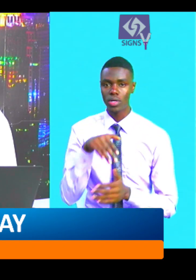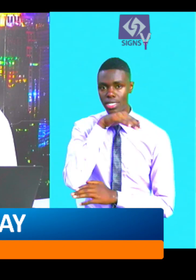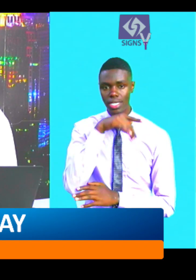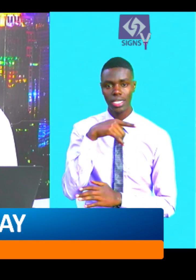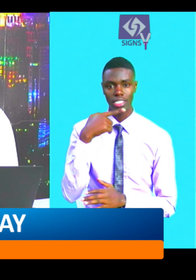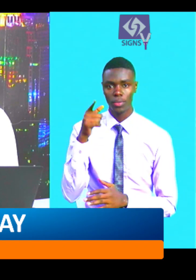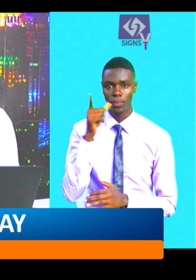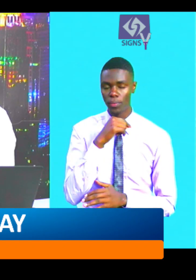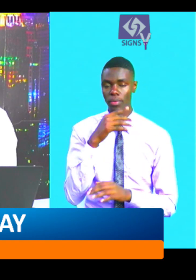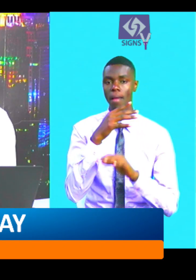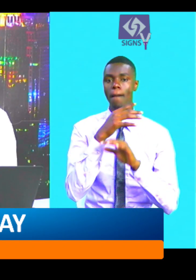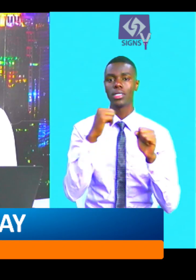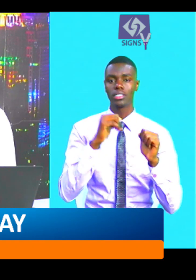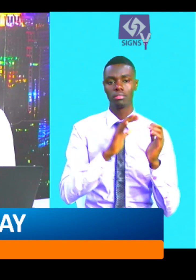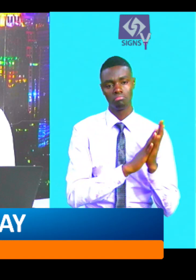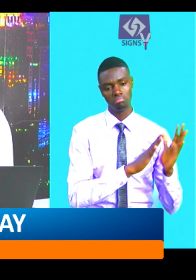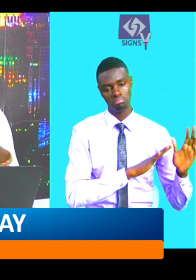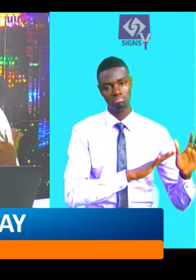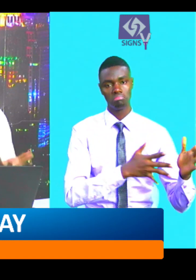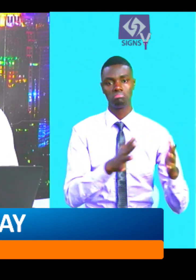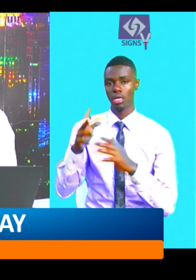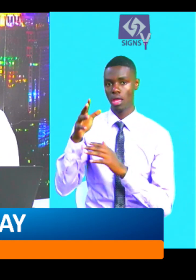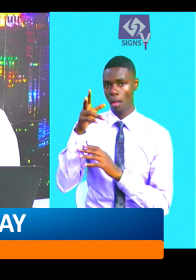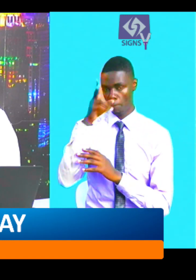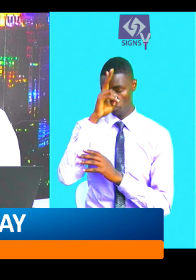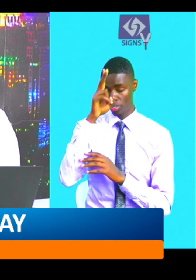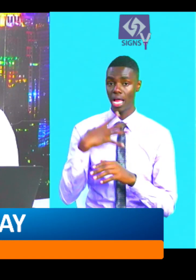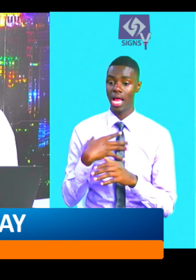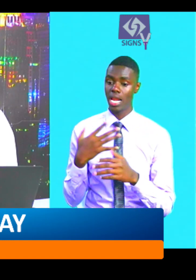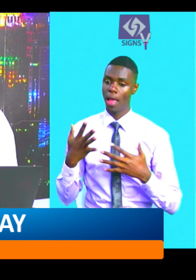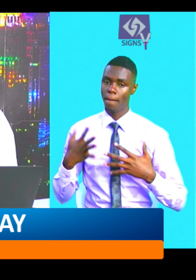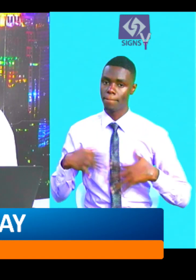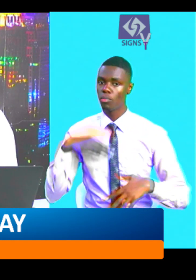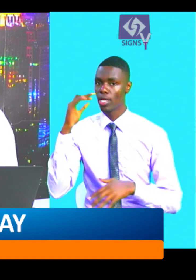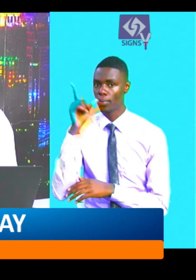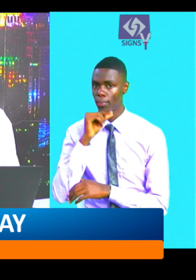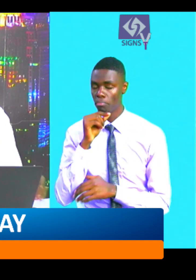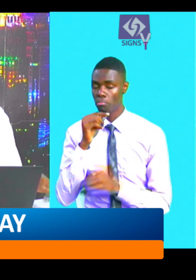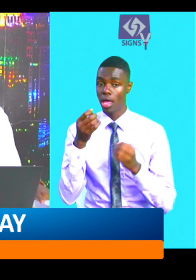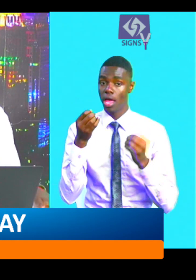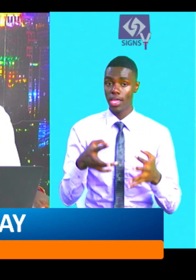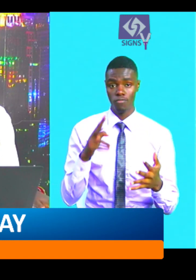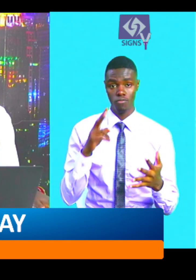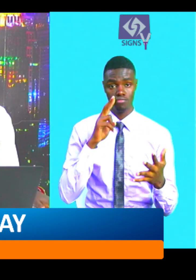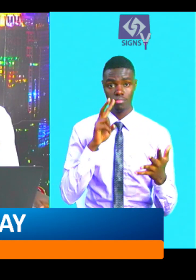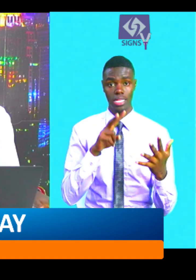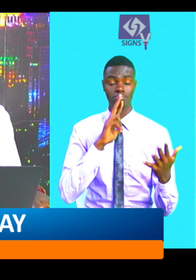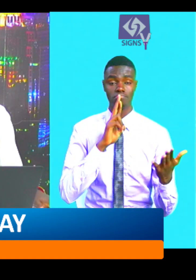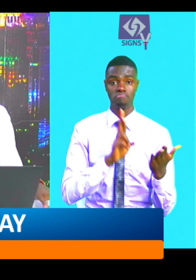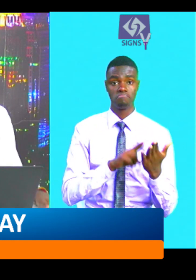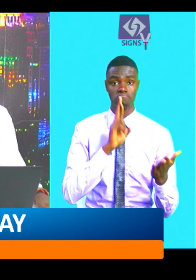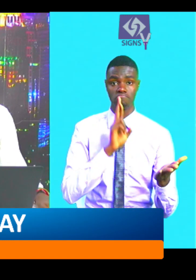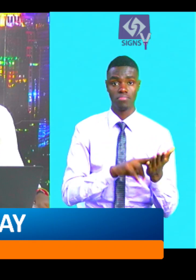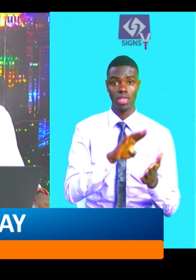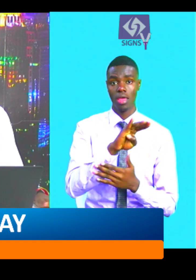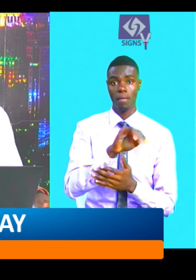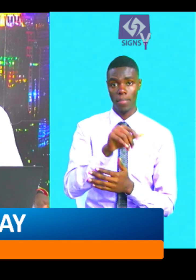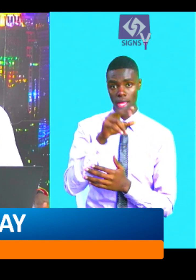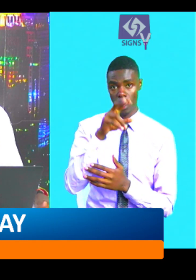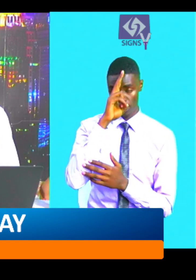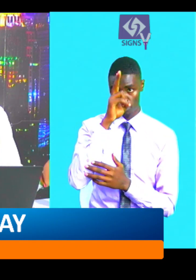we'll have the streets once more. The government is going to take a hard stand again,